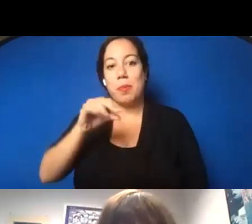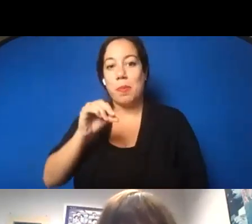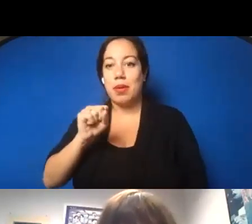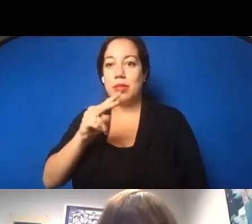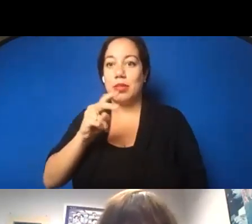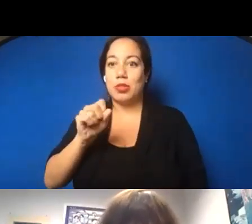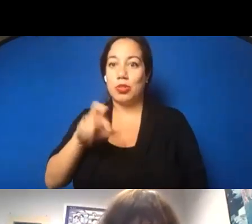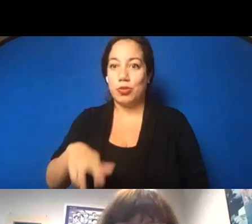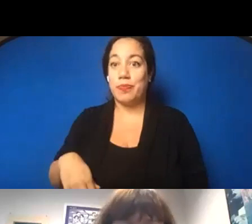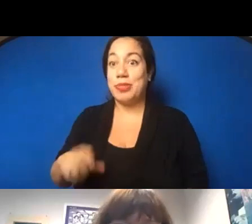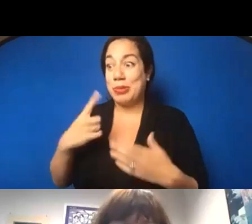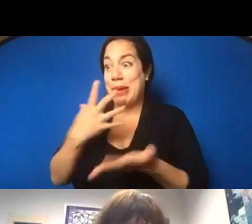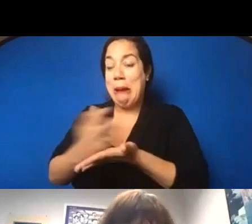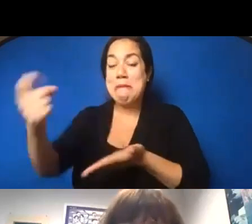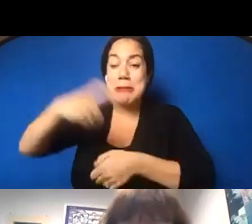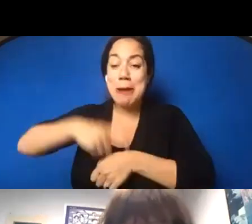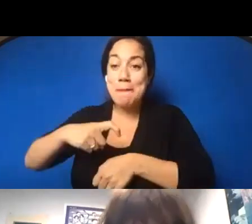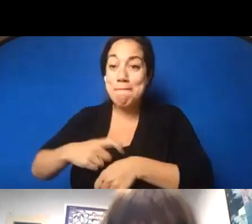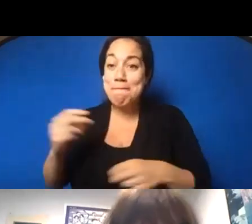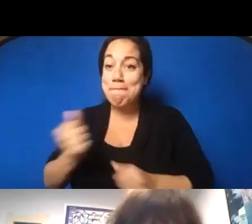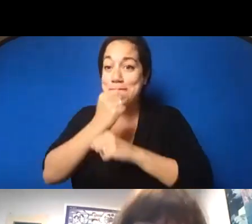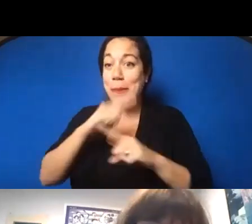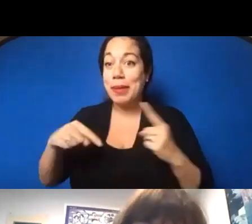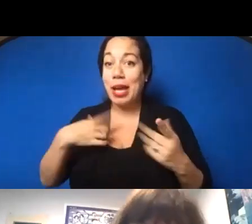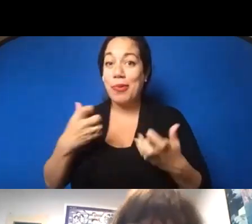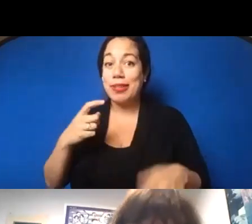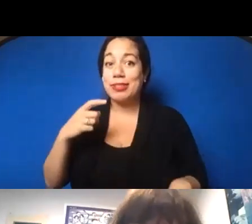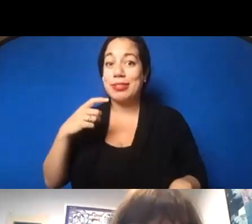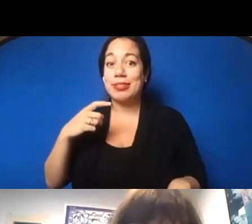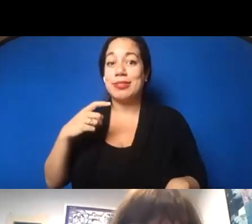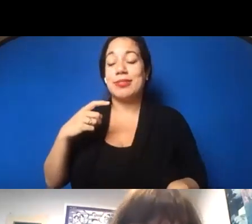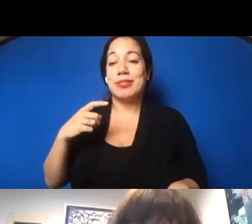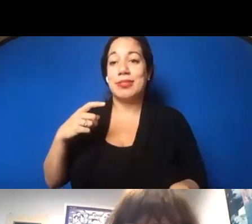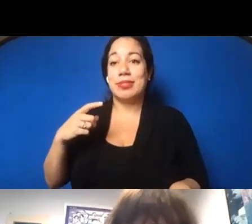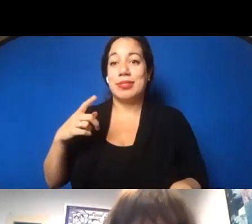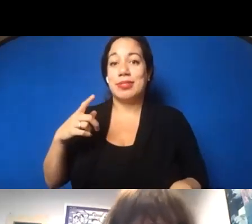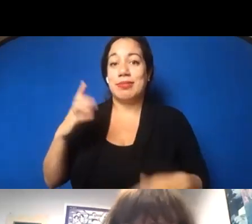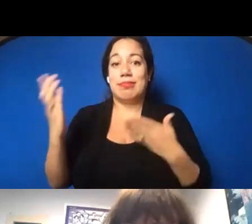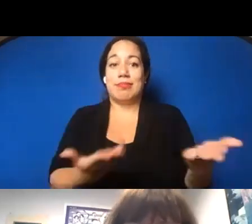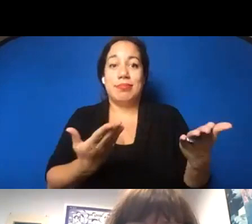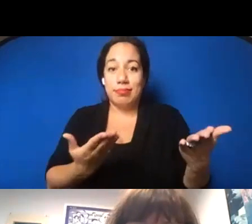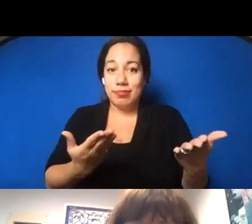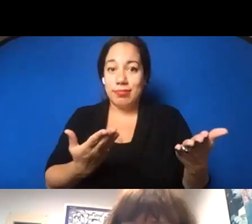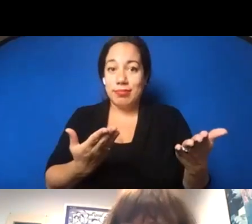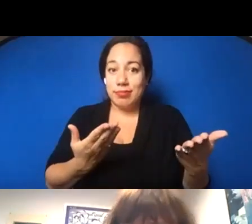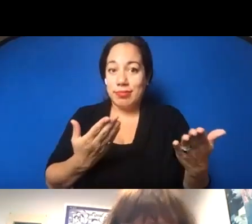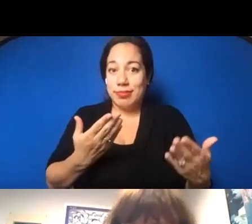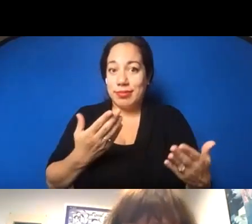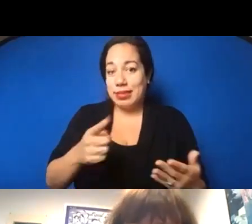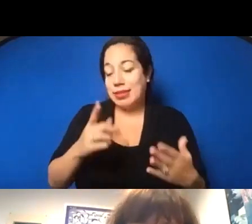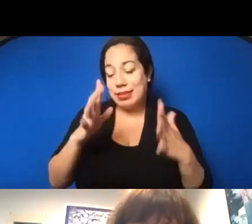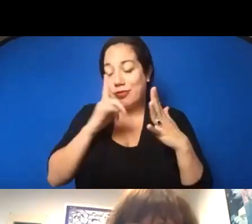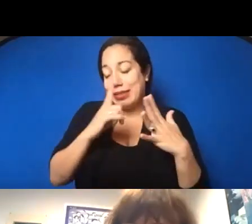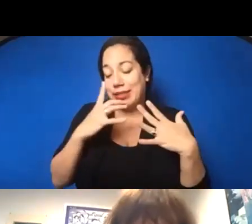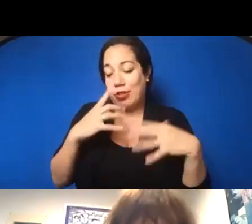We're out of time, but I want to redirect everybody as a way of closing this amazing panel today,